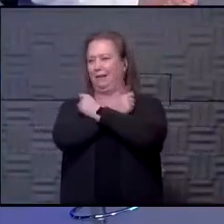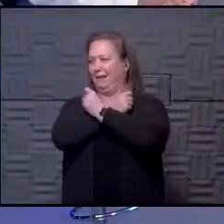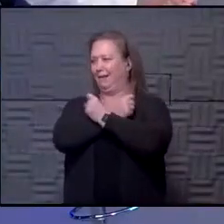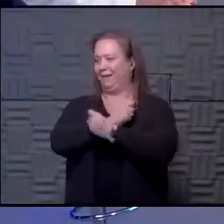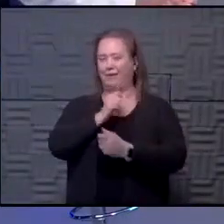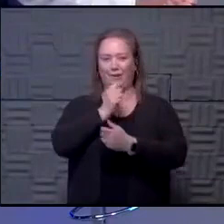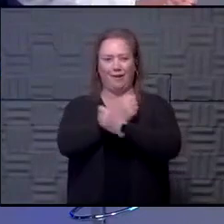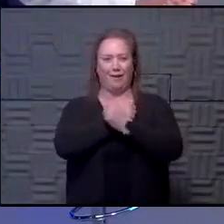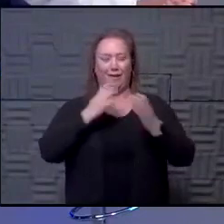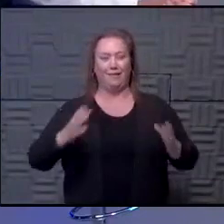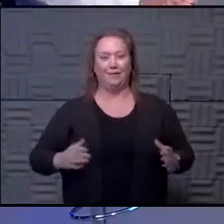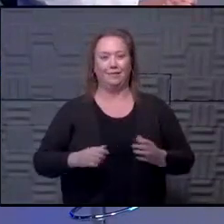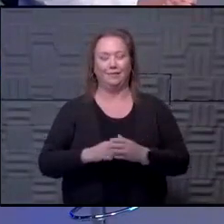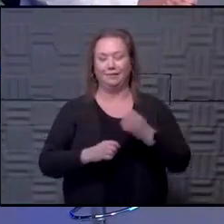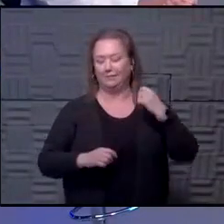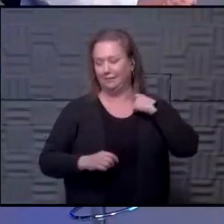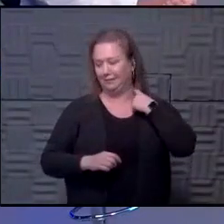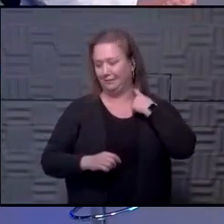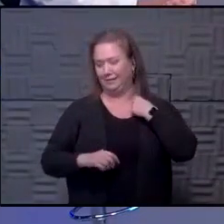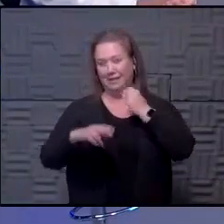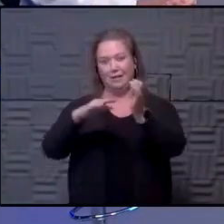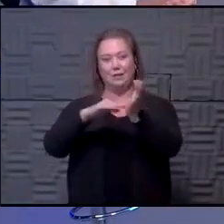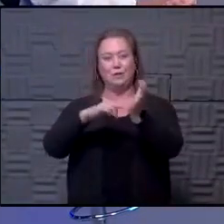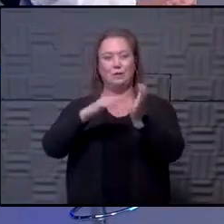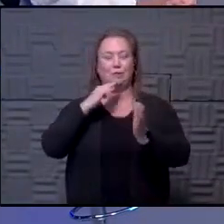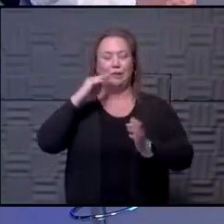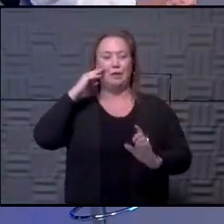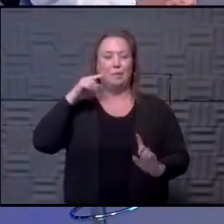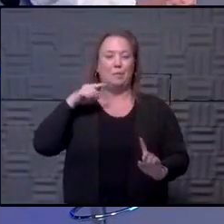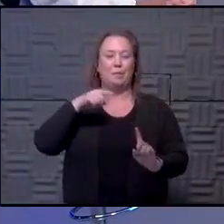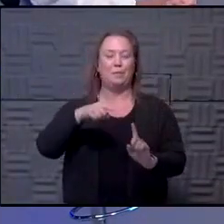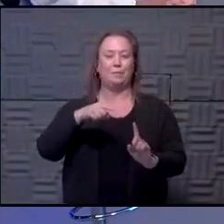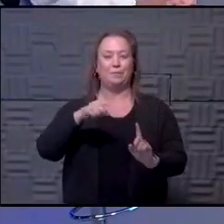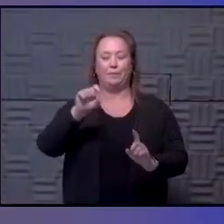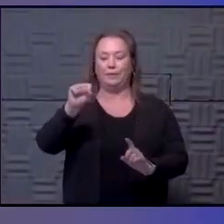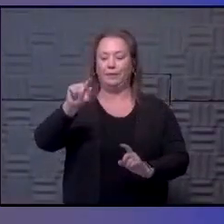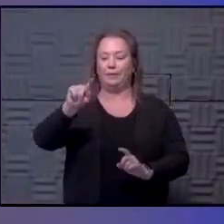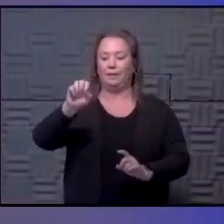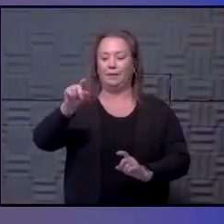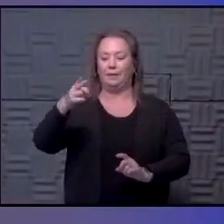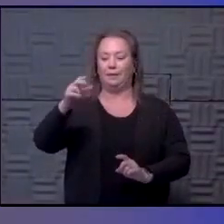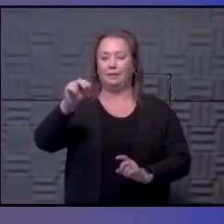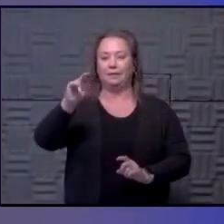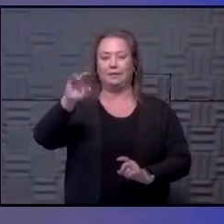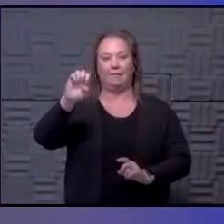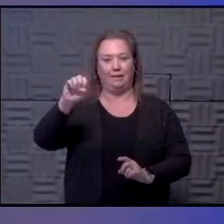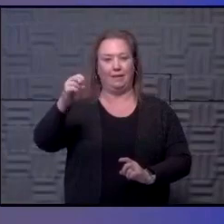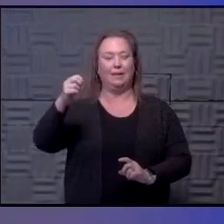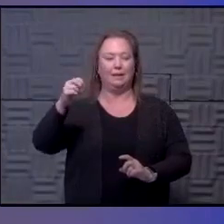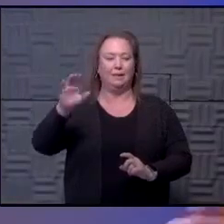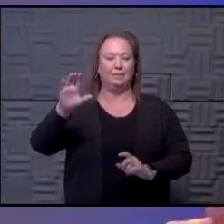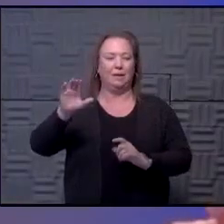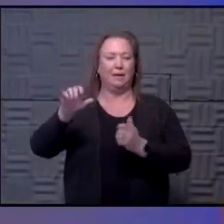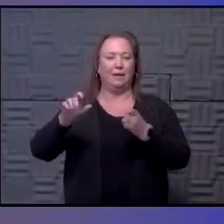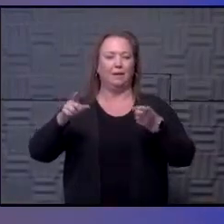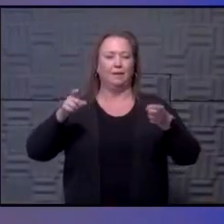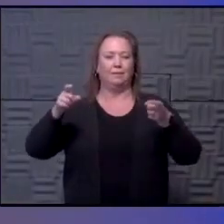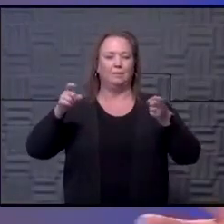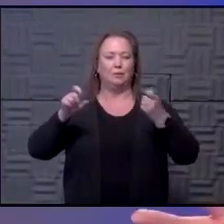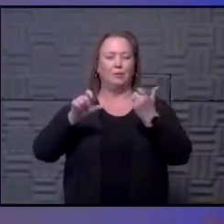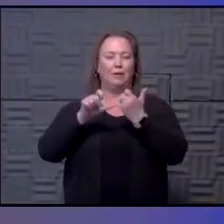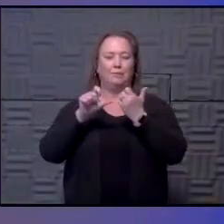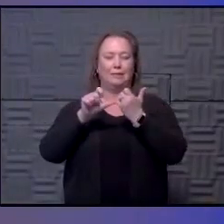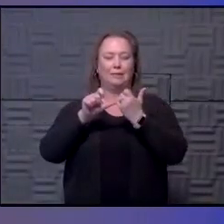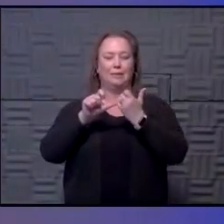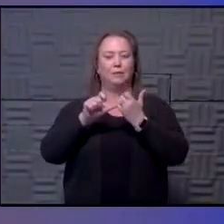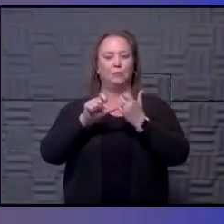hugger? Man. And to the nursing home point, Stephanie Harrington, my administrative assistant, she is visiting her grandma, who she